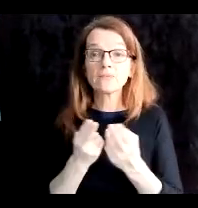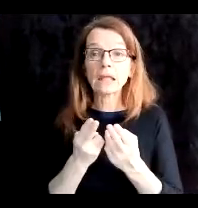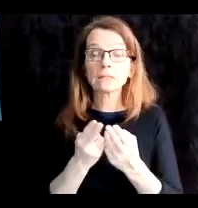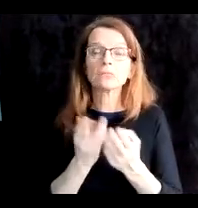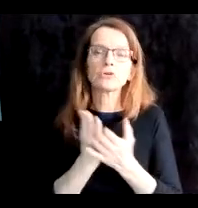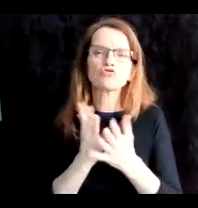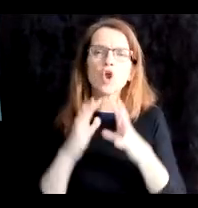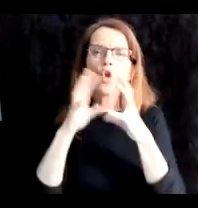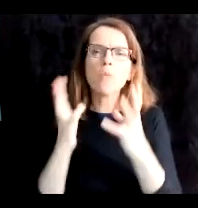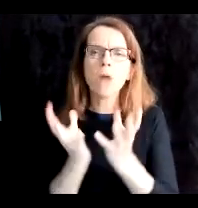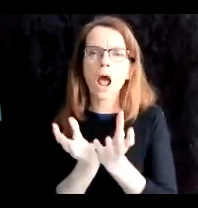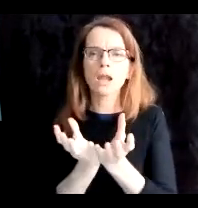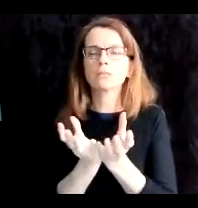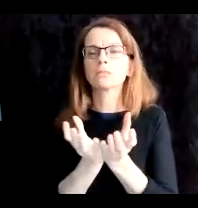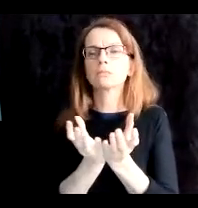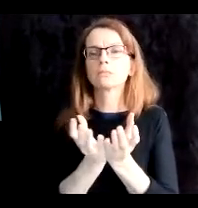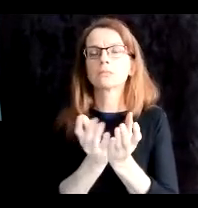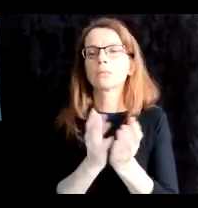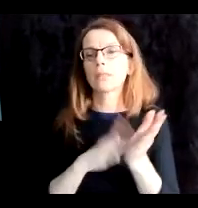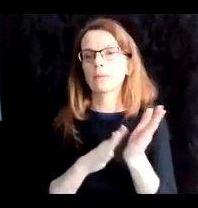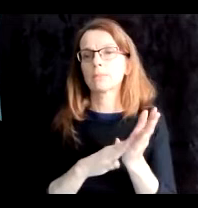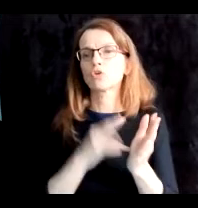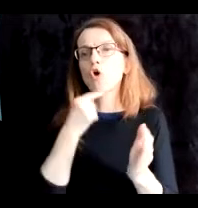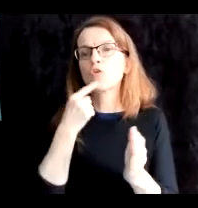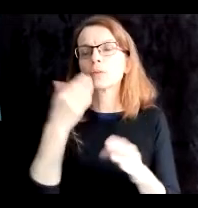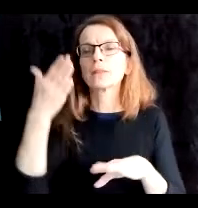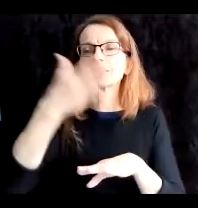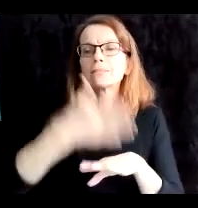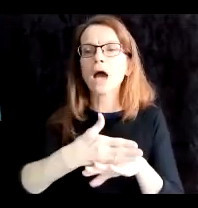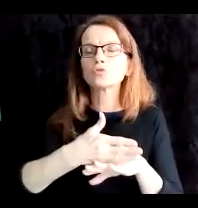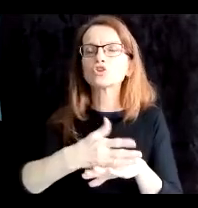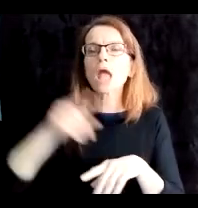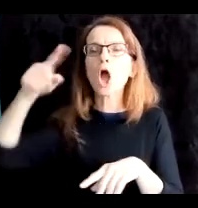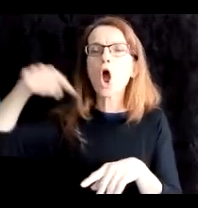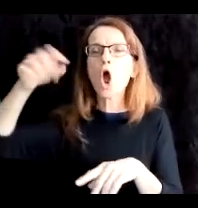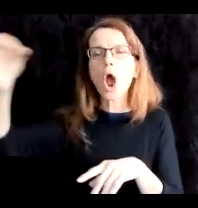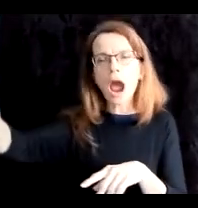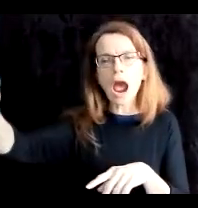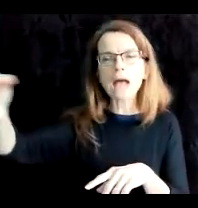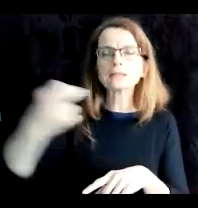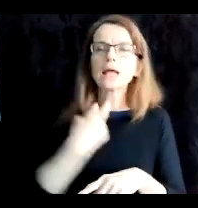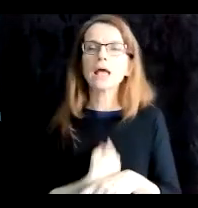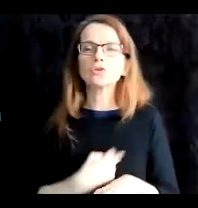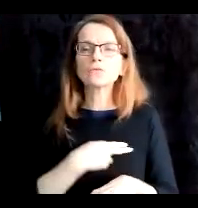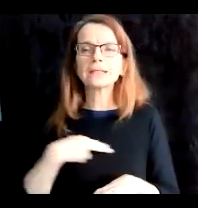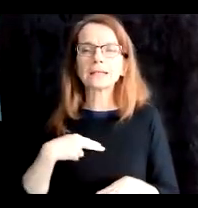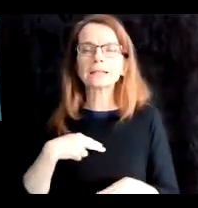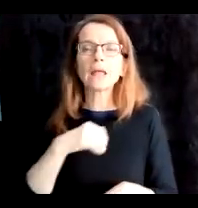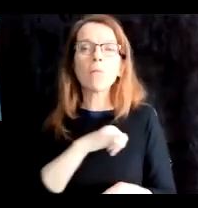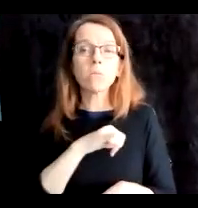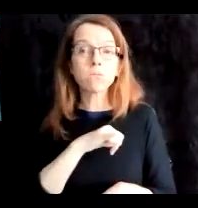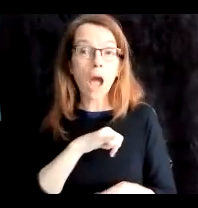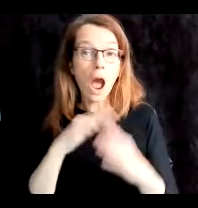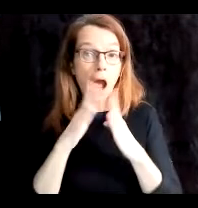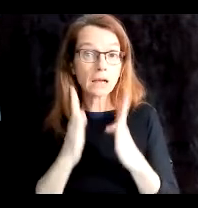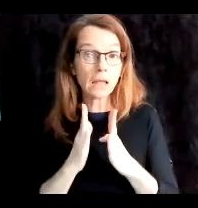course, we all know about Swiss banks and the secrecy of the bank accounts, which might be fine for Switzerland, but not for